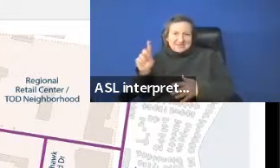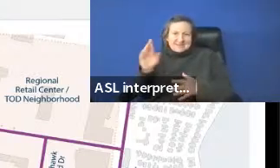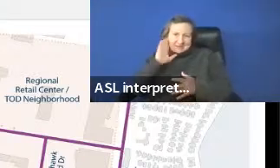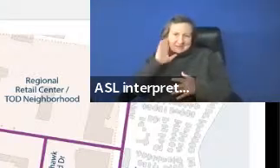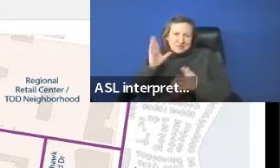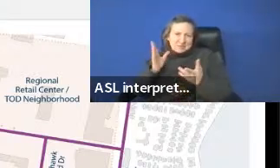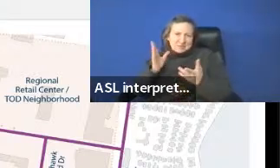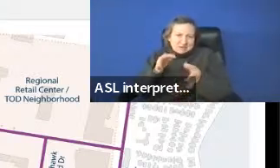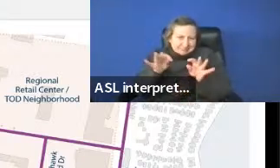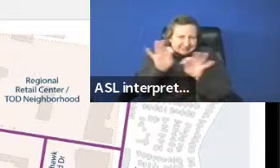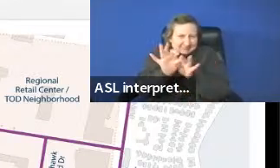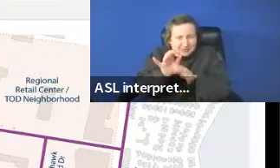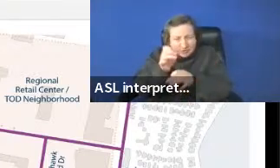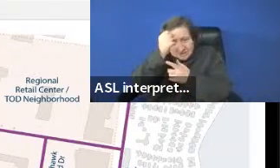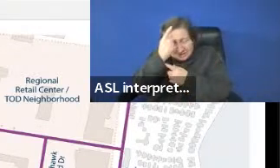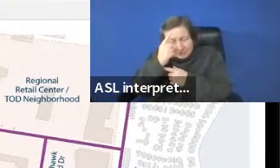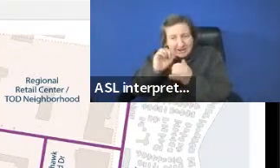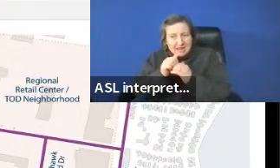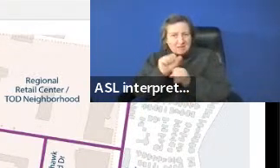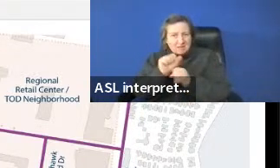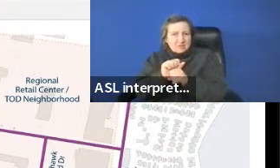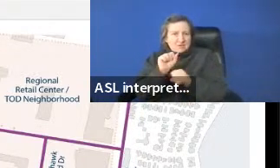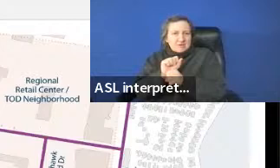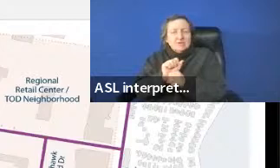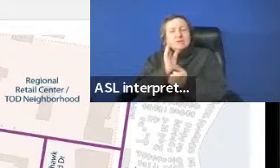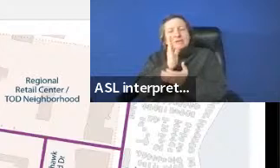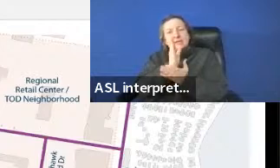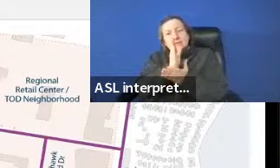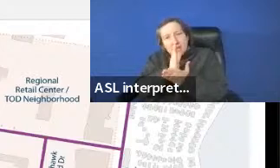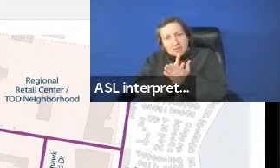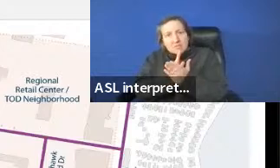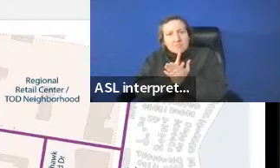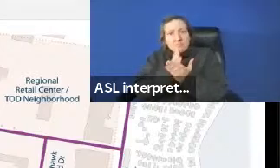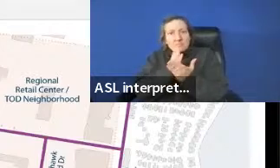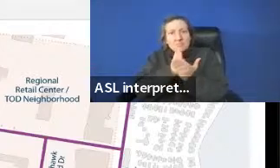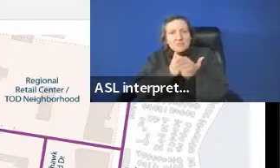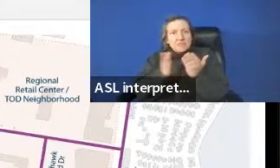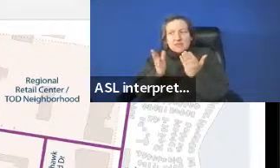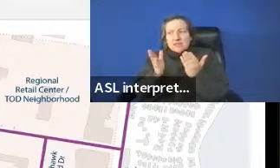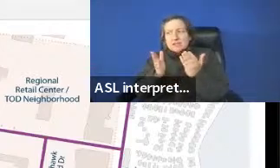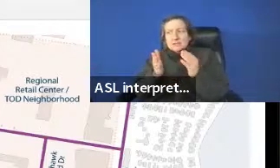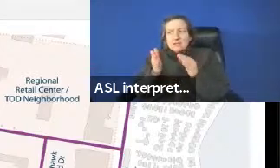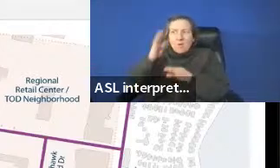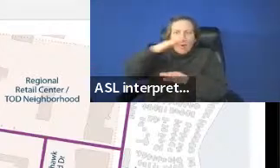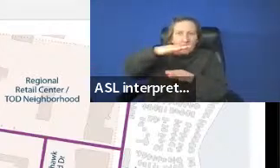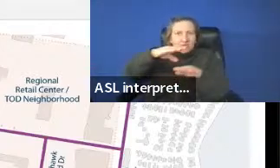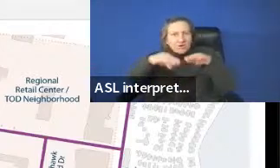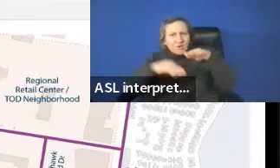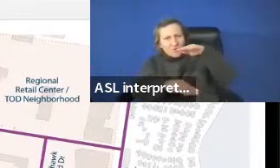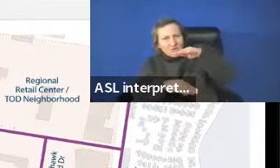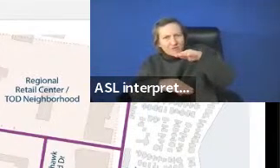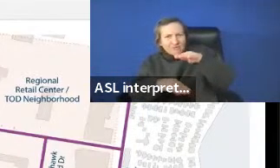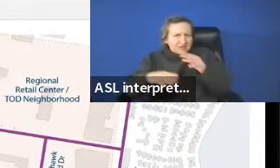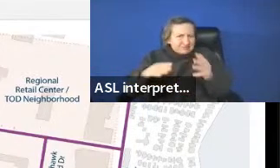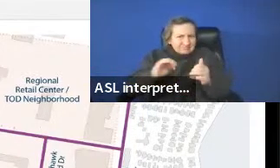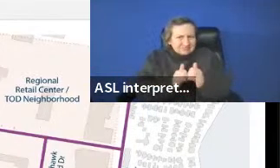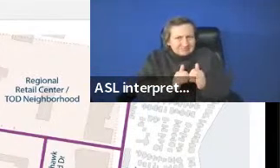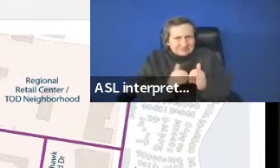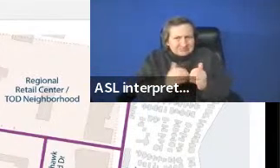for understanding this completely. And some things are over the top of other things. I'm thinking